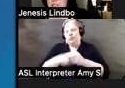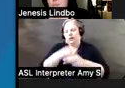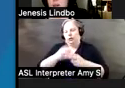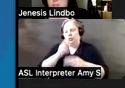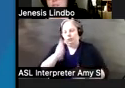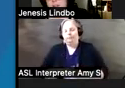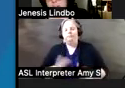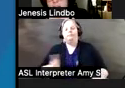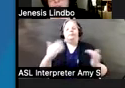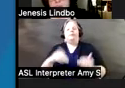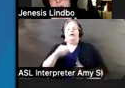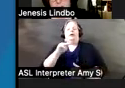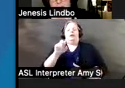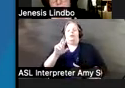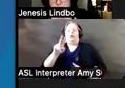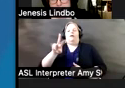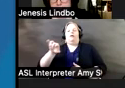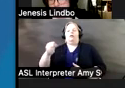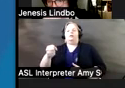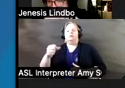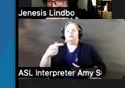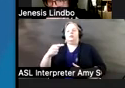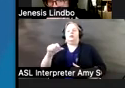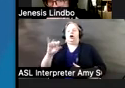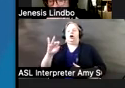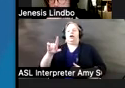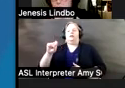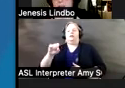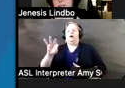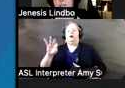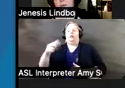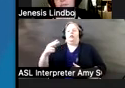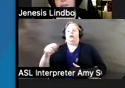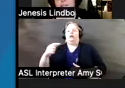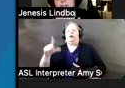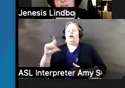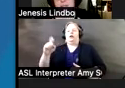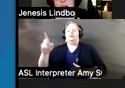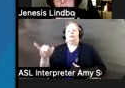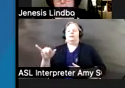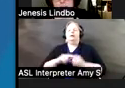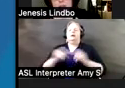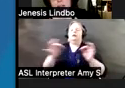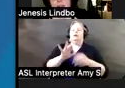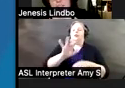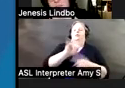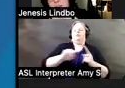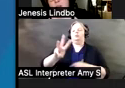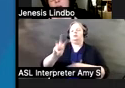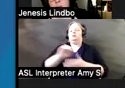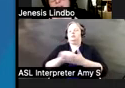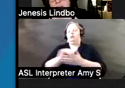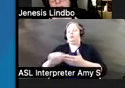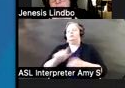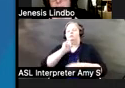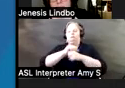Next is Marvel's Guardians of the Galaxy. The cost is $25 to $60. It's available